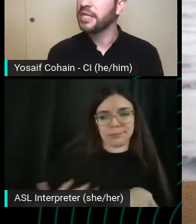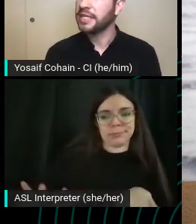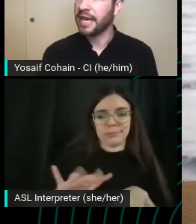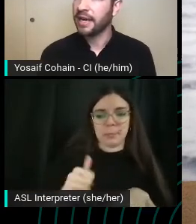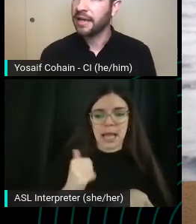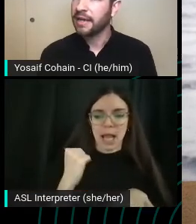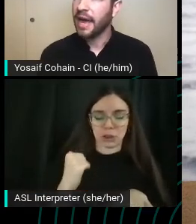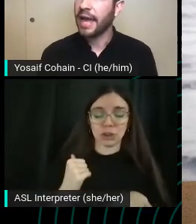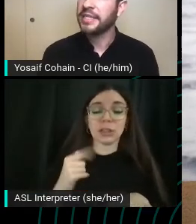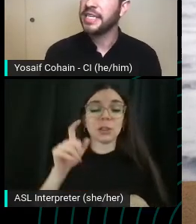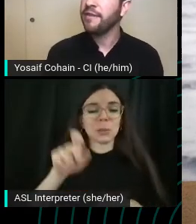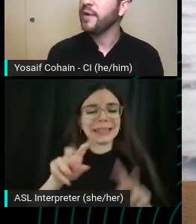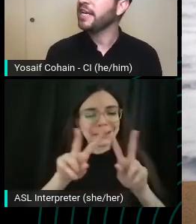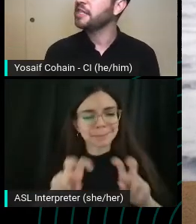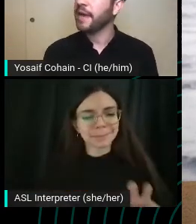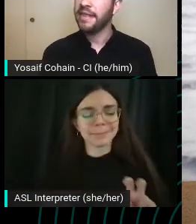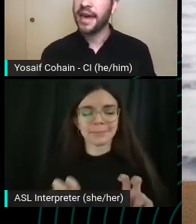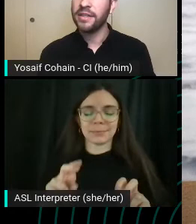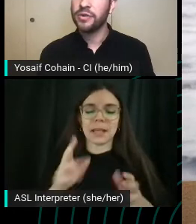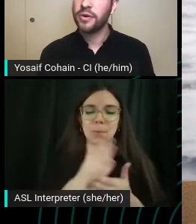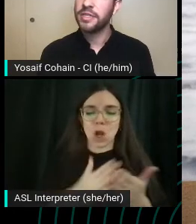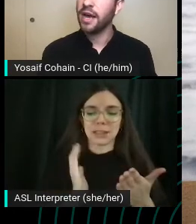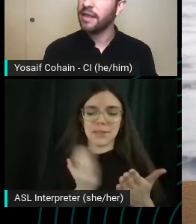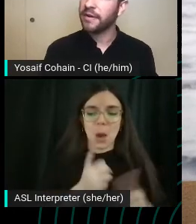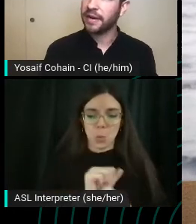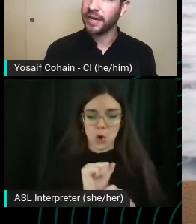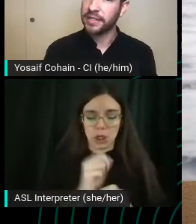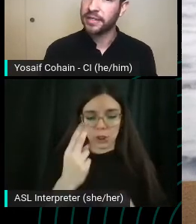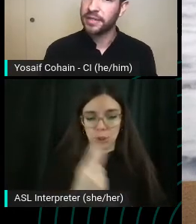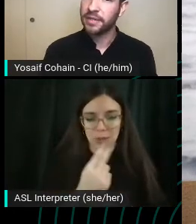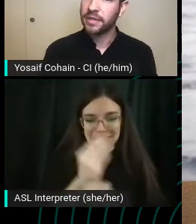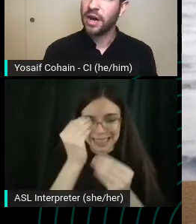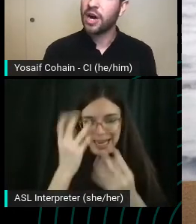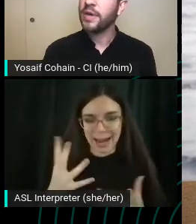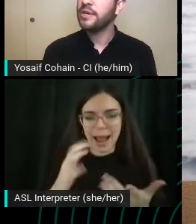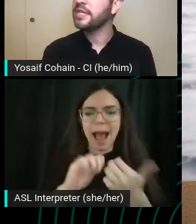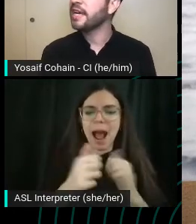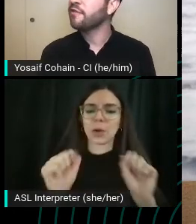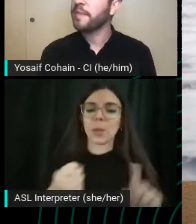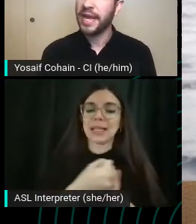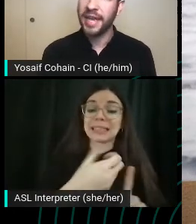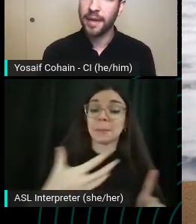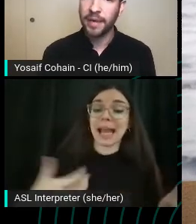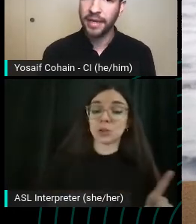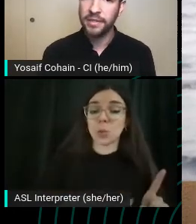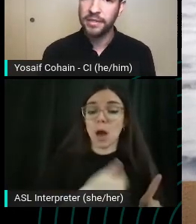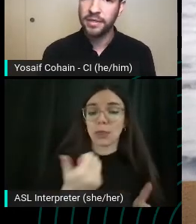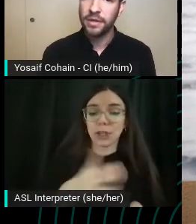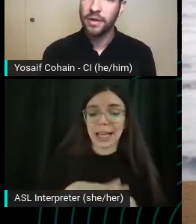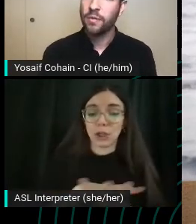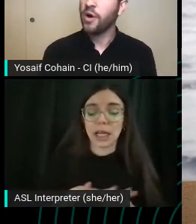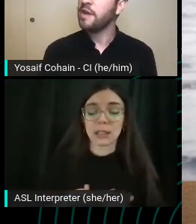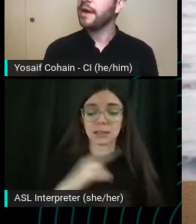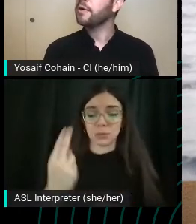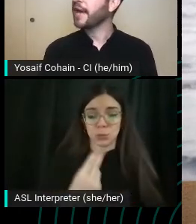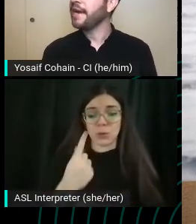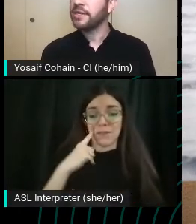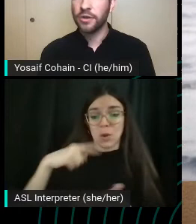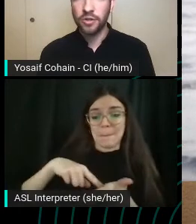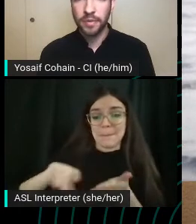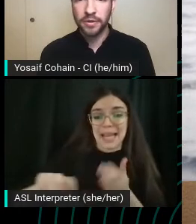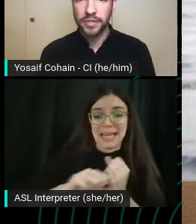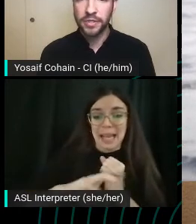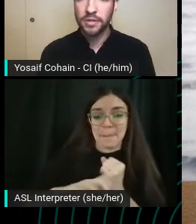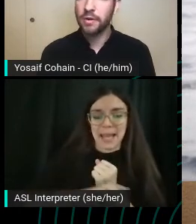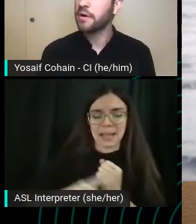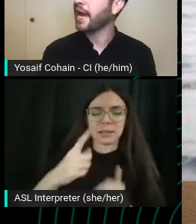are using data and see if we can expand that towards other areas. Are we using it for paid campaigns? What about organic